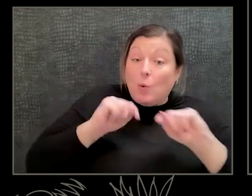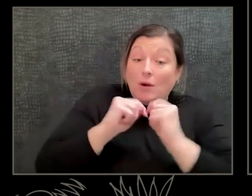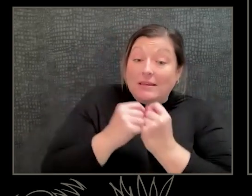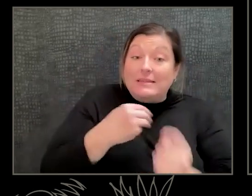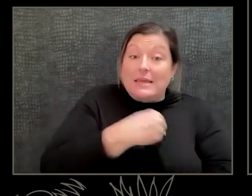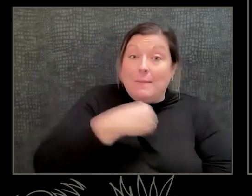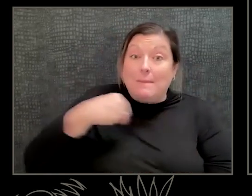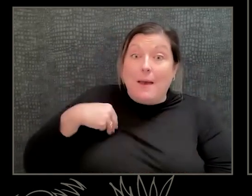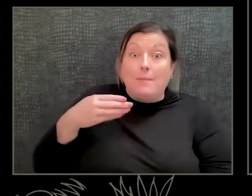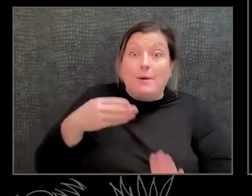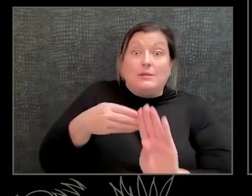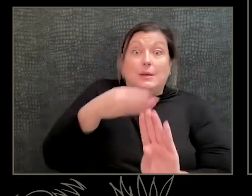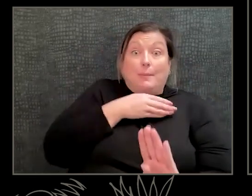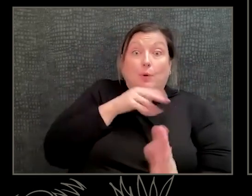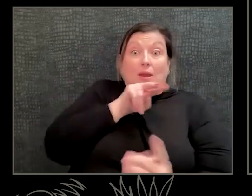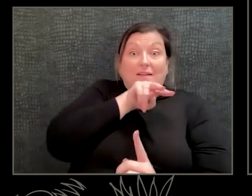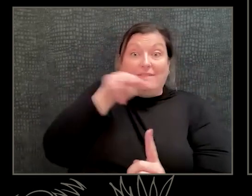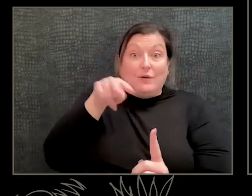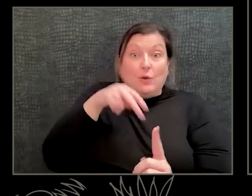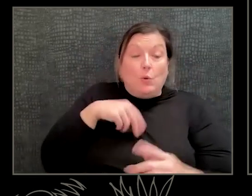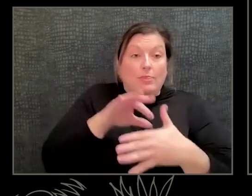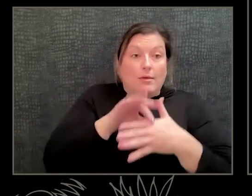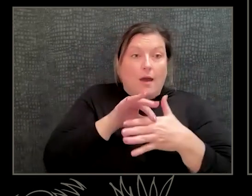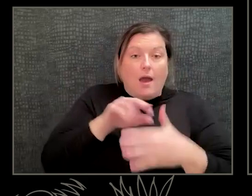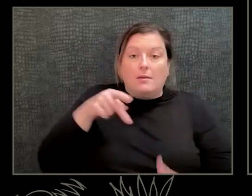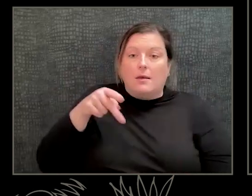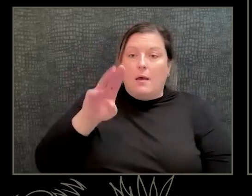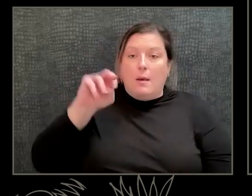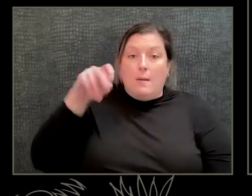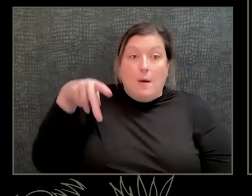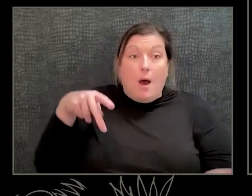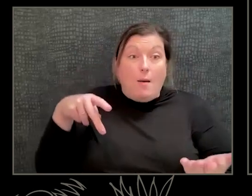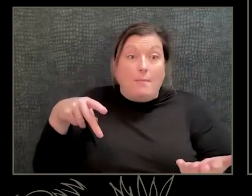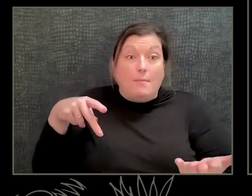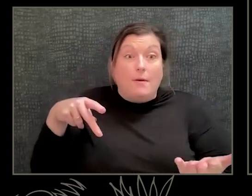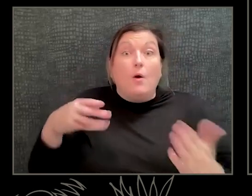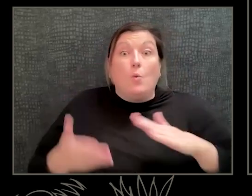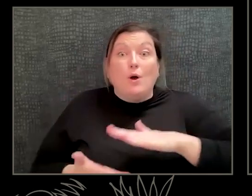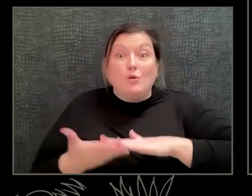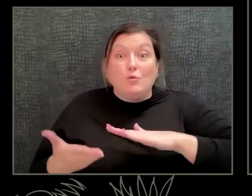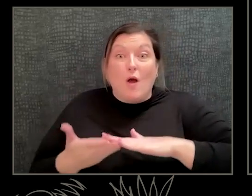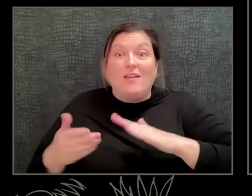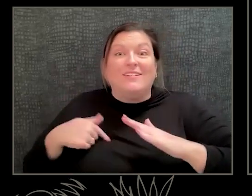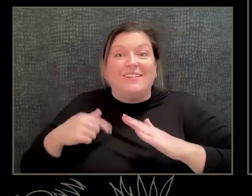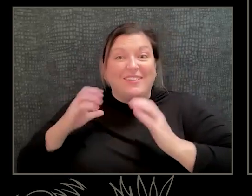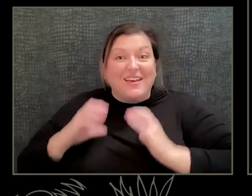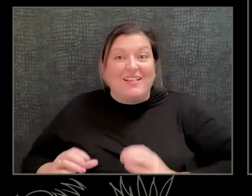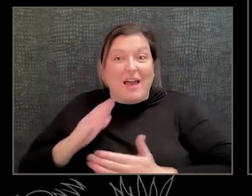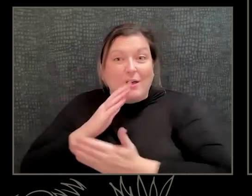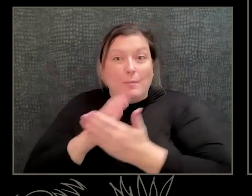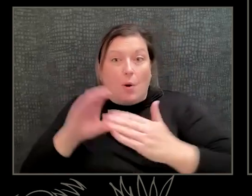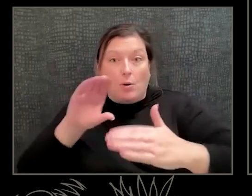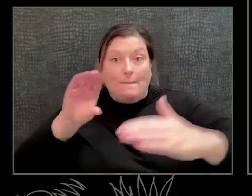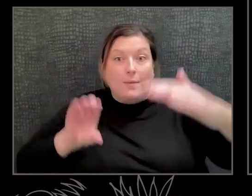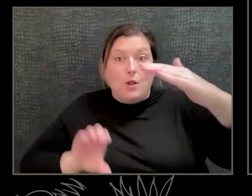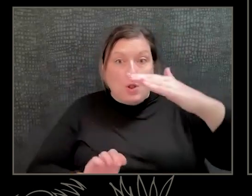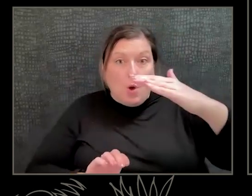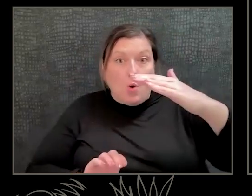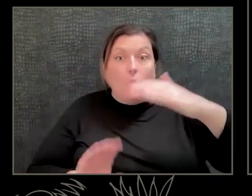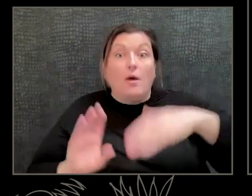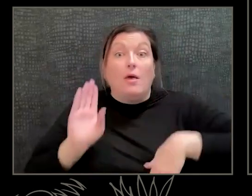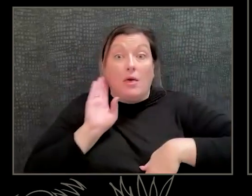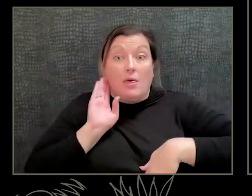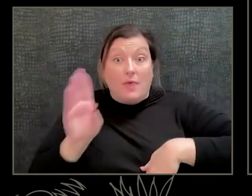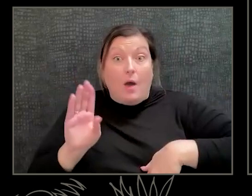content, pump would render a client component below it that would subscribe to the